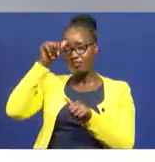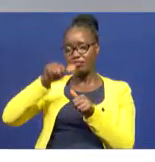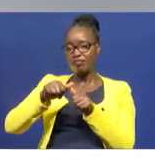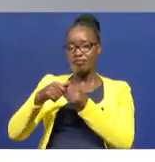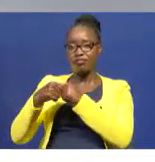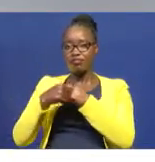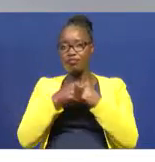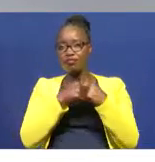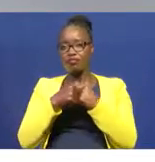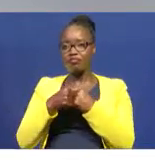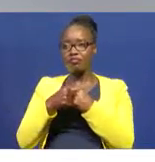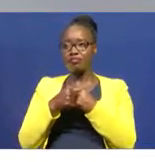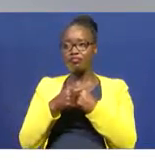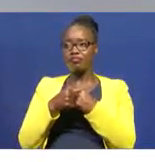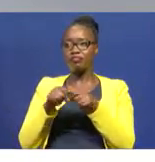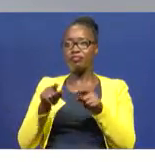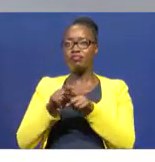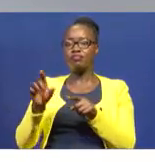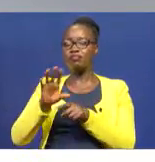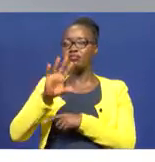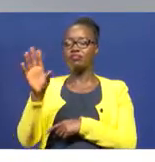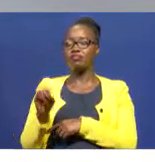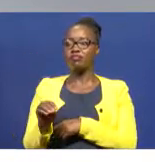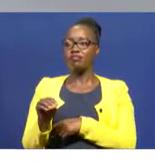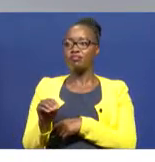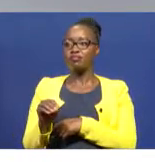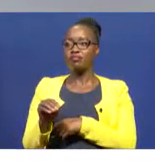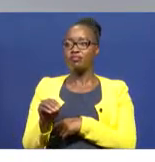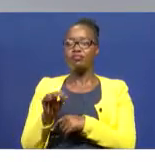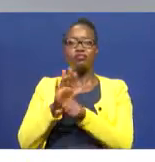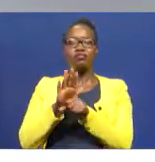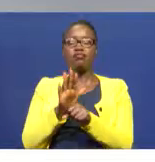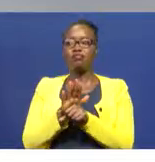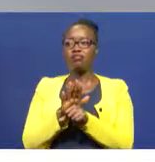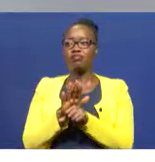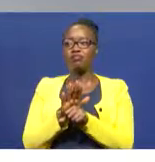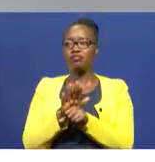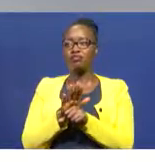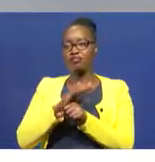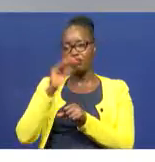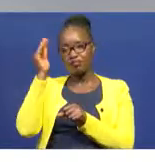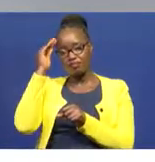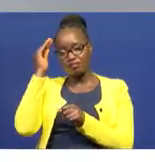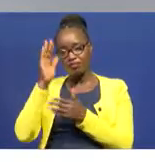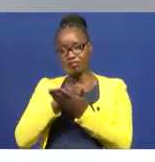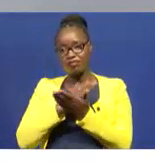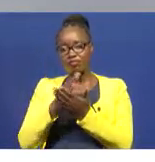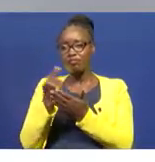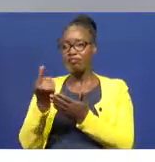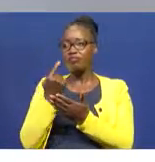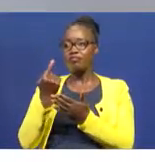the challenges we confront as a continent are a lot, and education